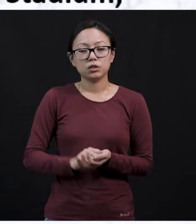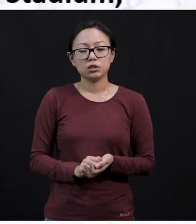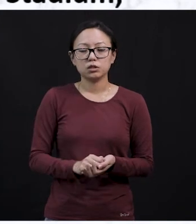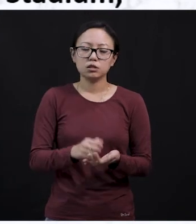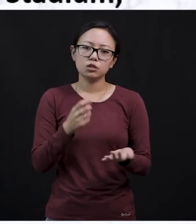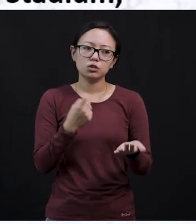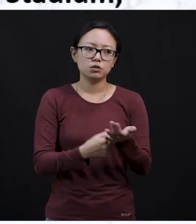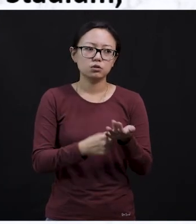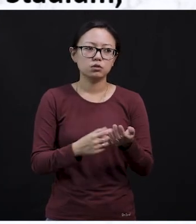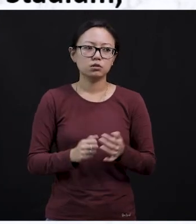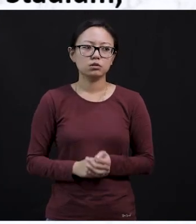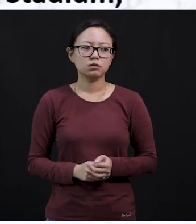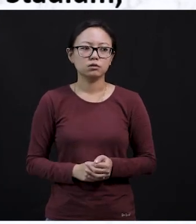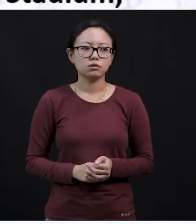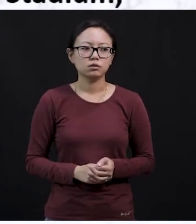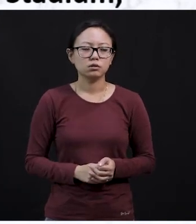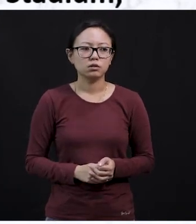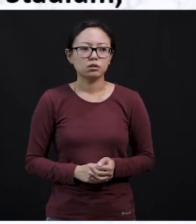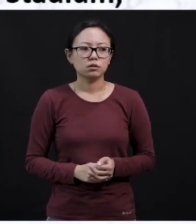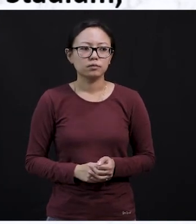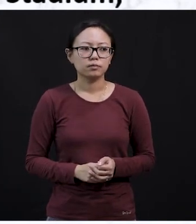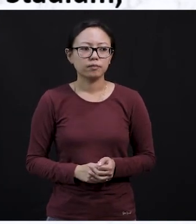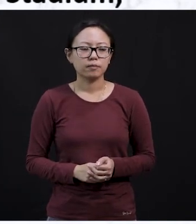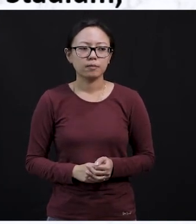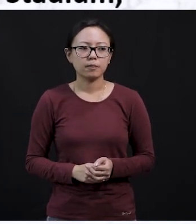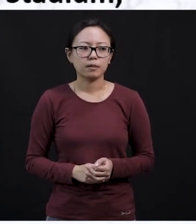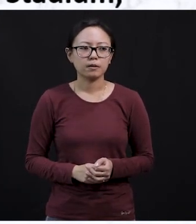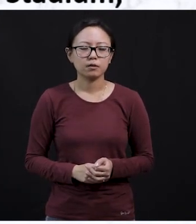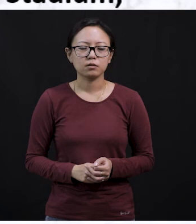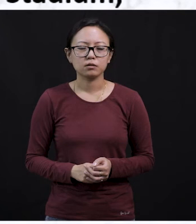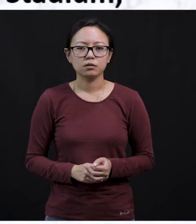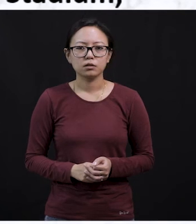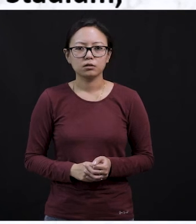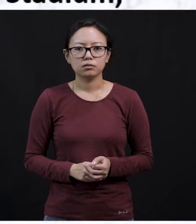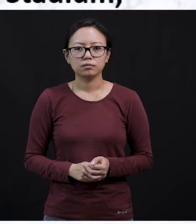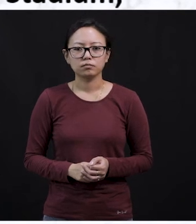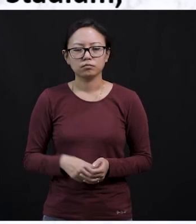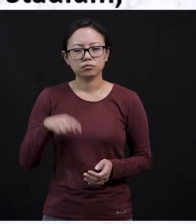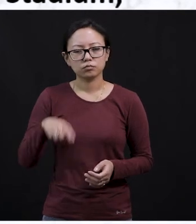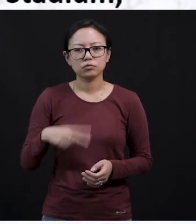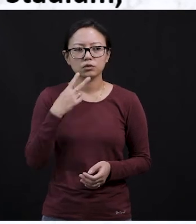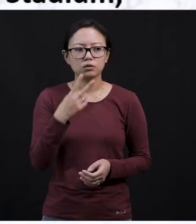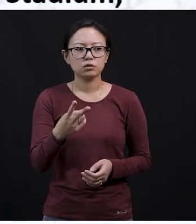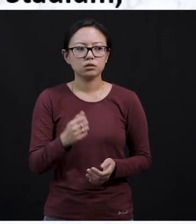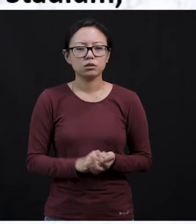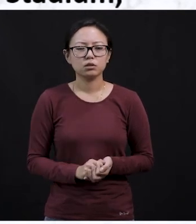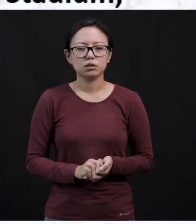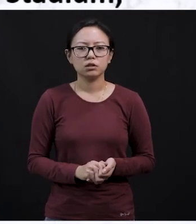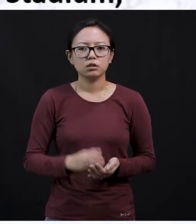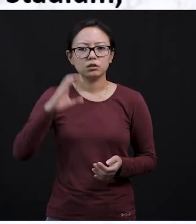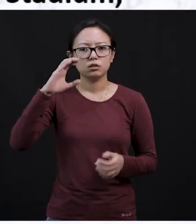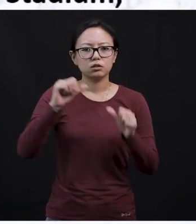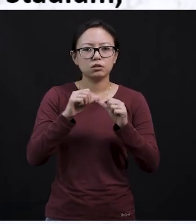were treacherous, and went and joined the hands of the Britishers. Now let's see what are the tourist